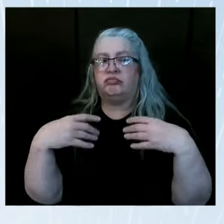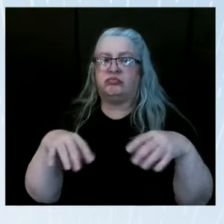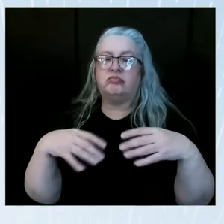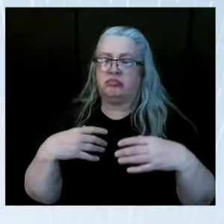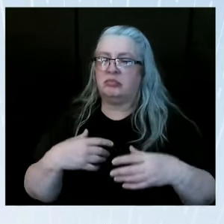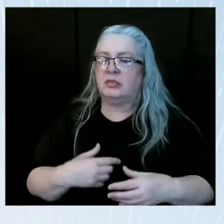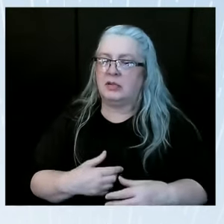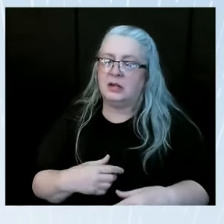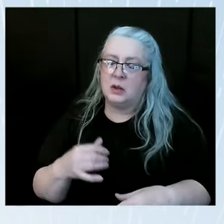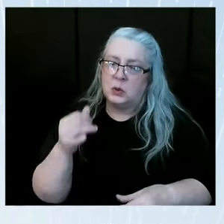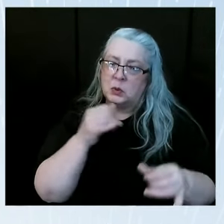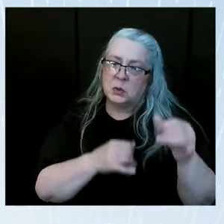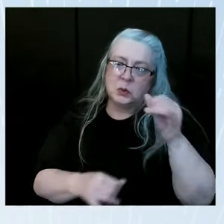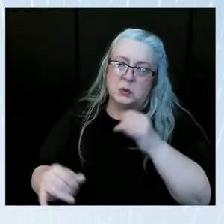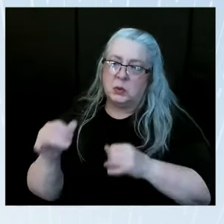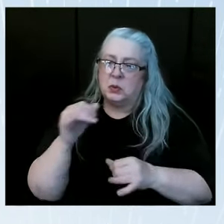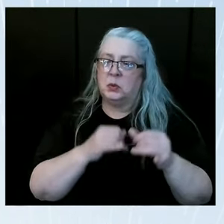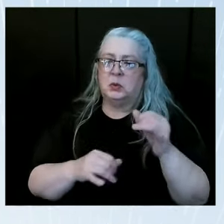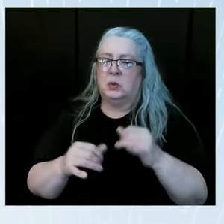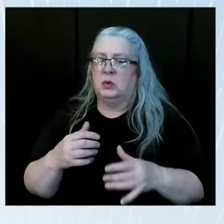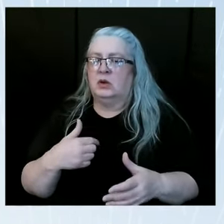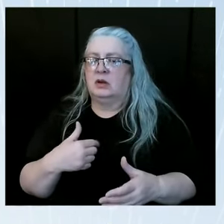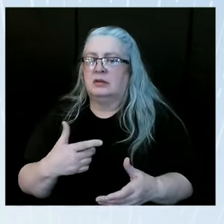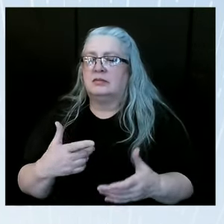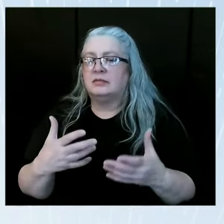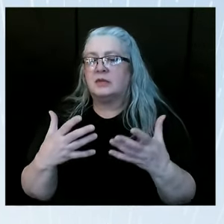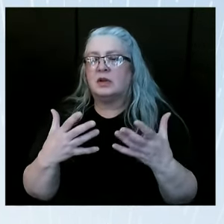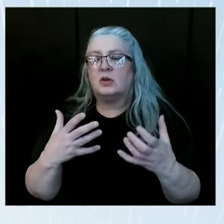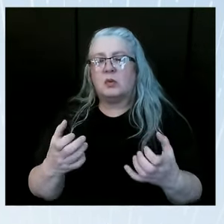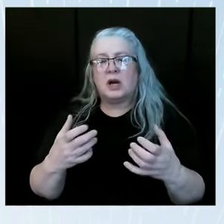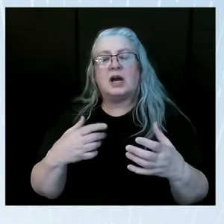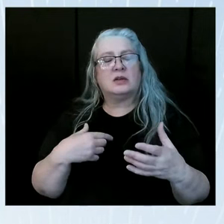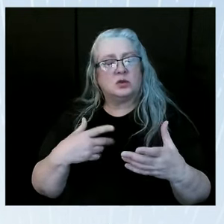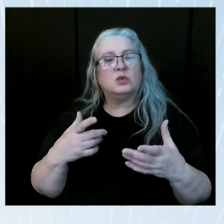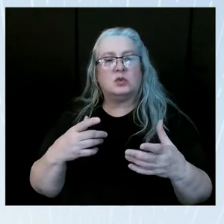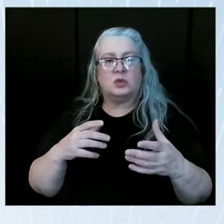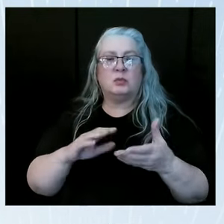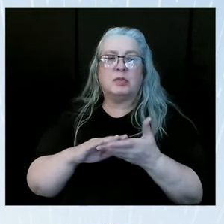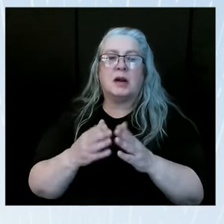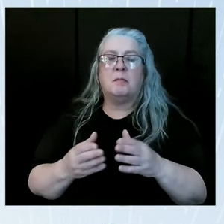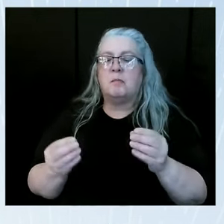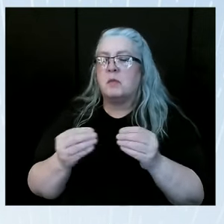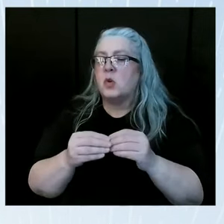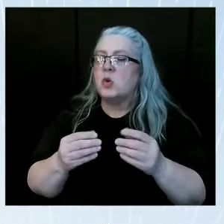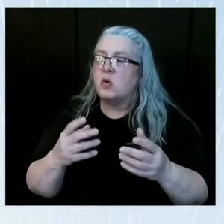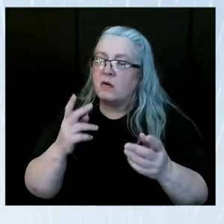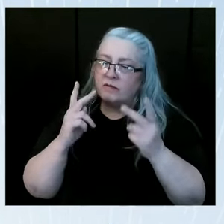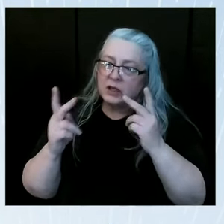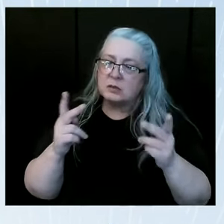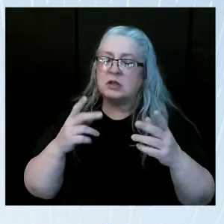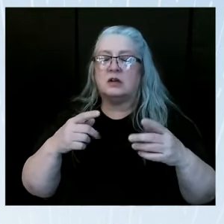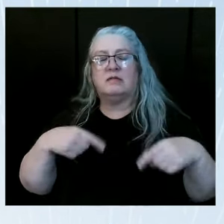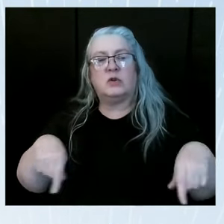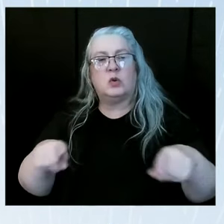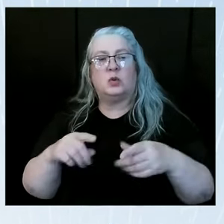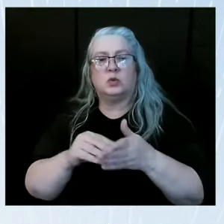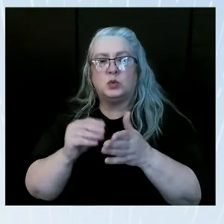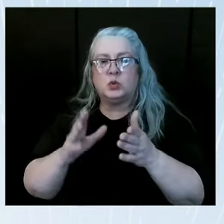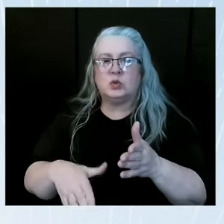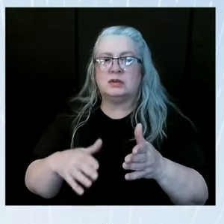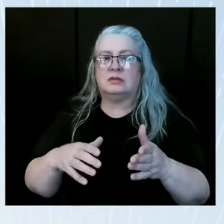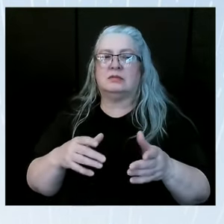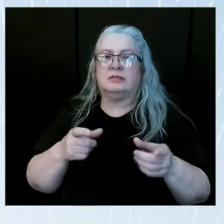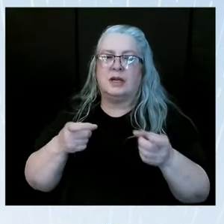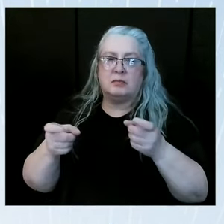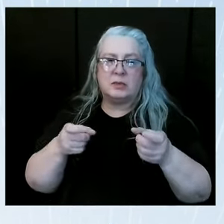in our schools, both among students and among administrators. And then, as you said, bringing to bear some of the additional resources that would be so critical,